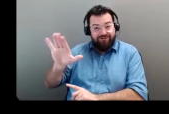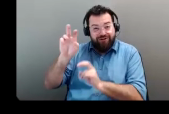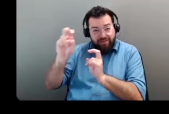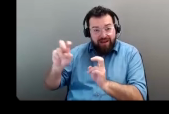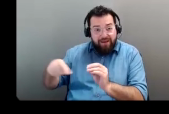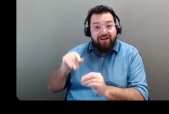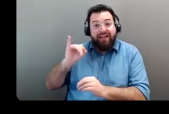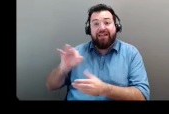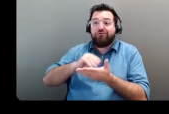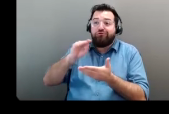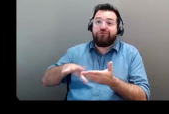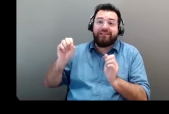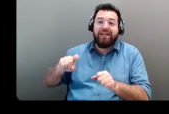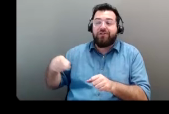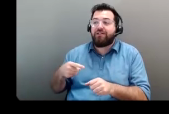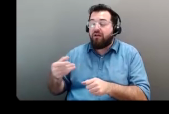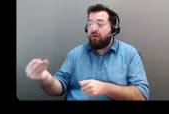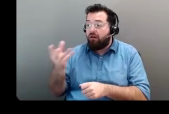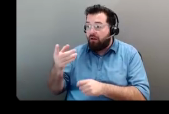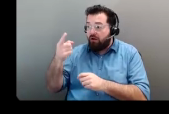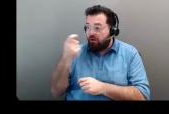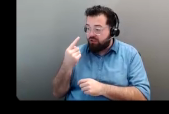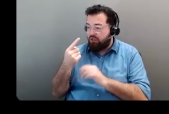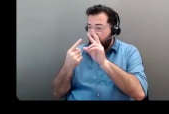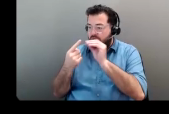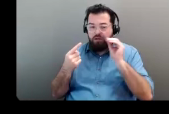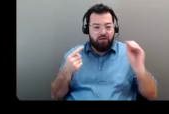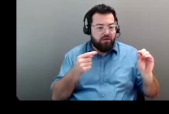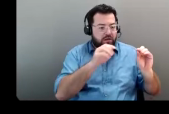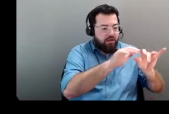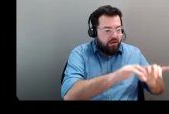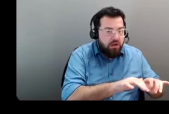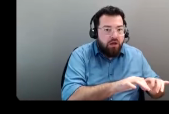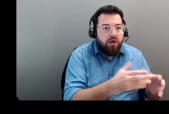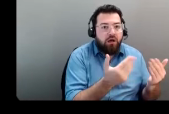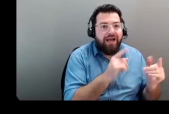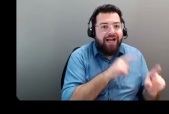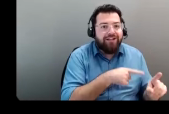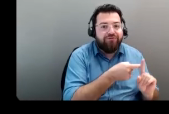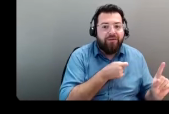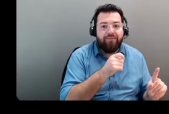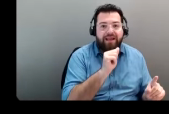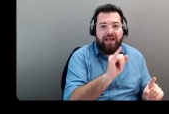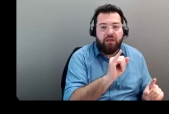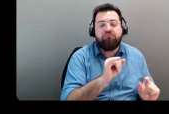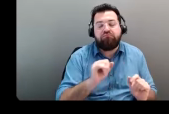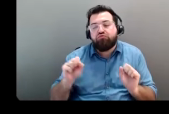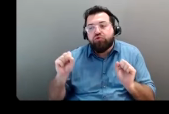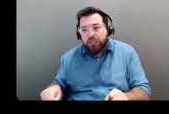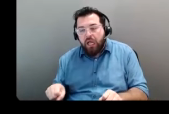just take the questions as they're given to answer, and can they go over to AI? They can, but I actually tell